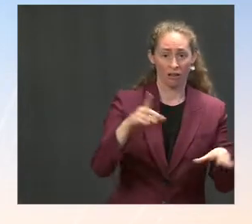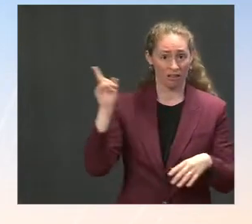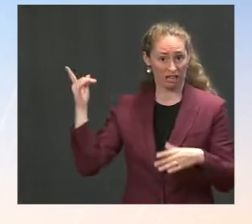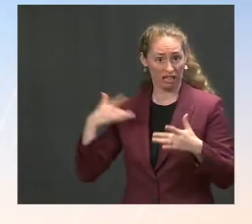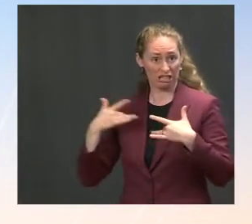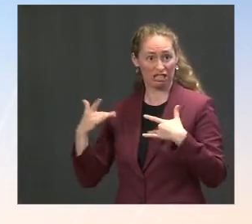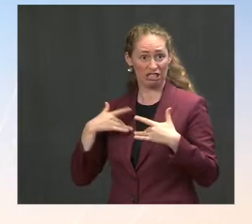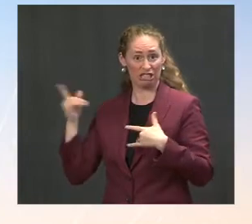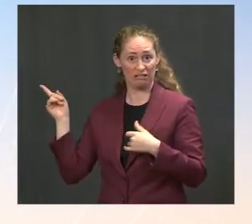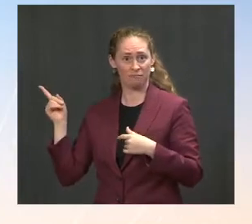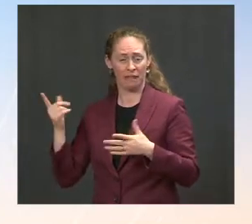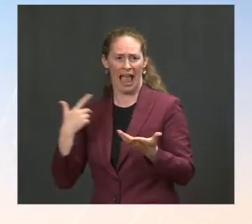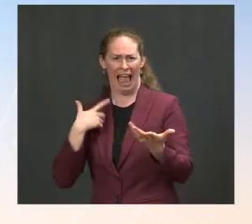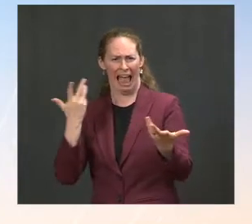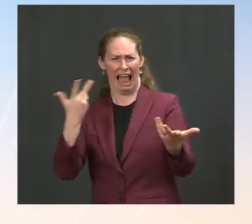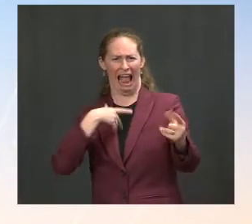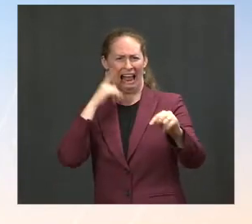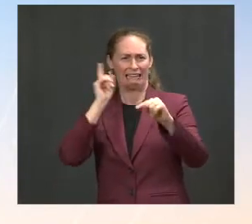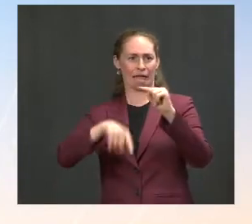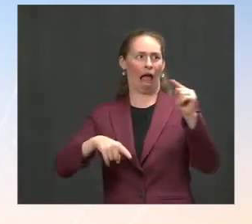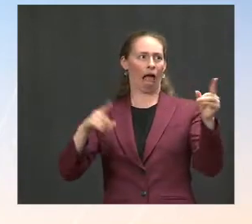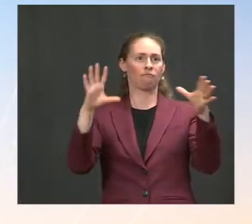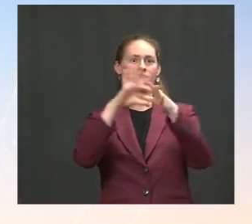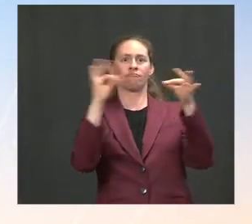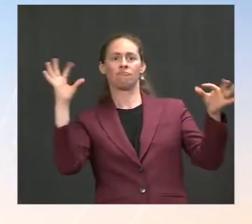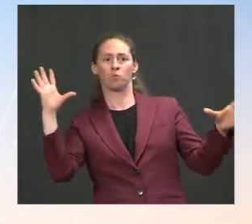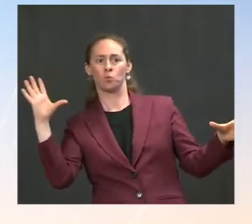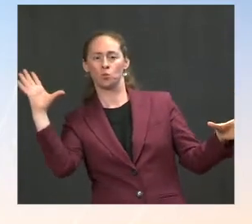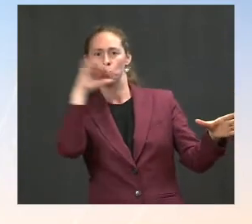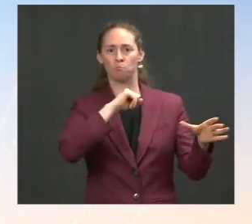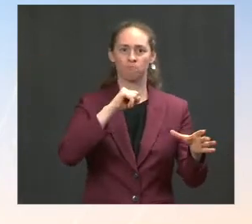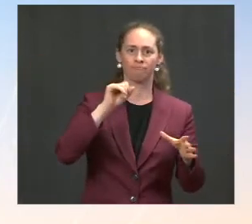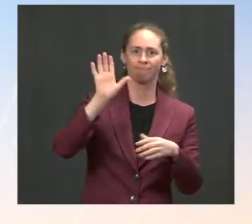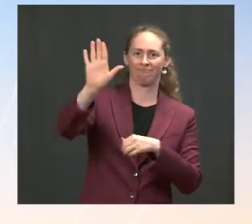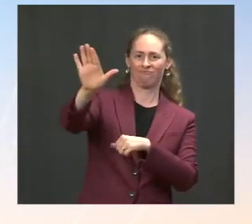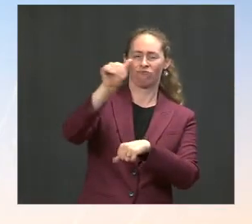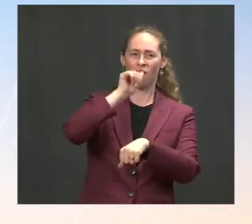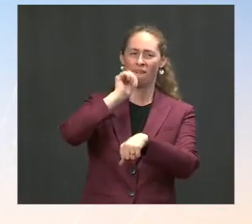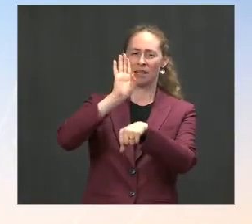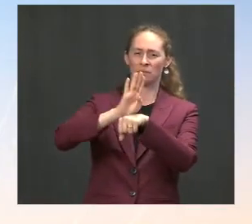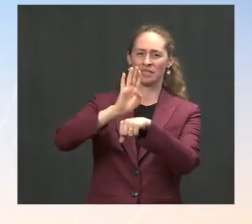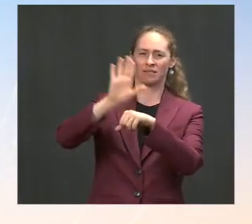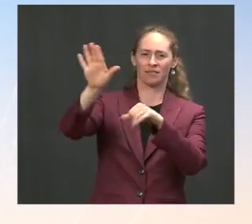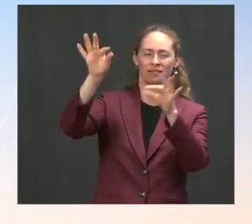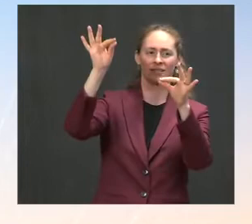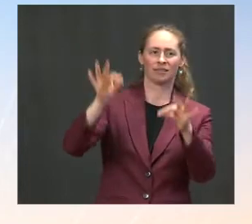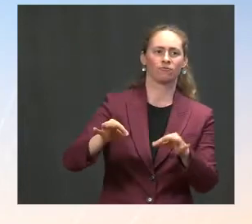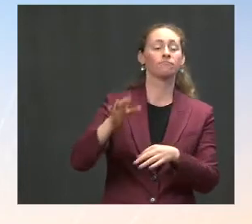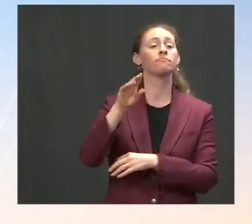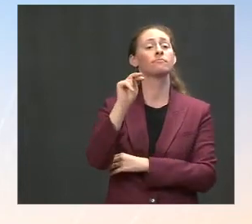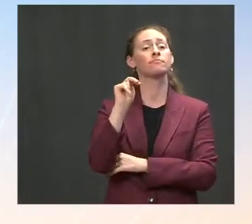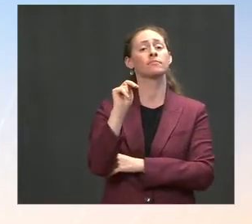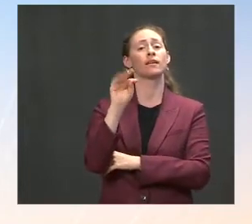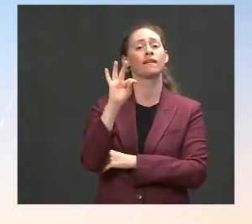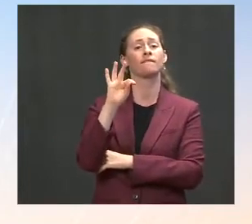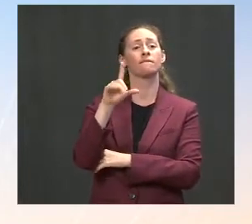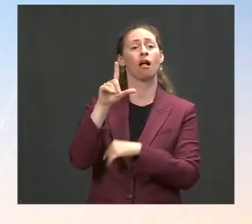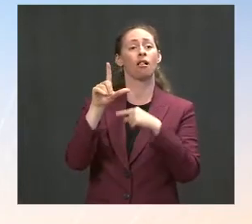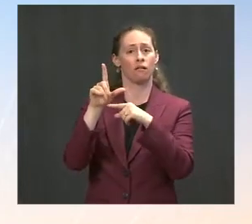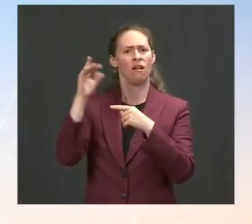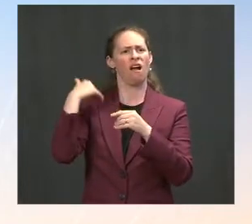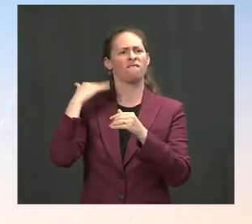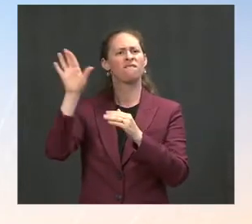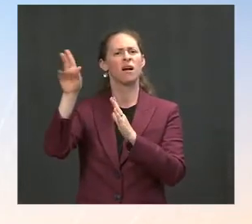private sector conclusion here. What I will say is the NFL policy is making clear how they're going to proceed with their